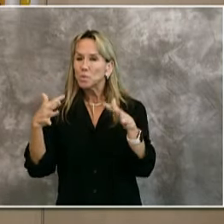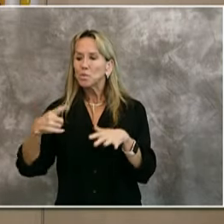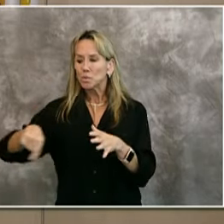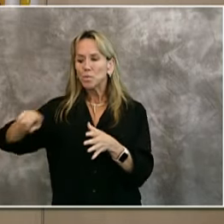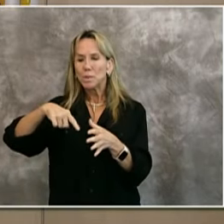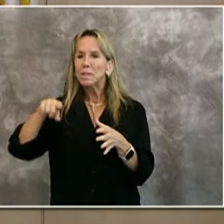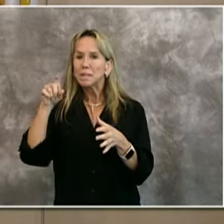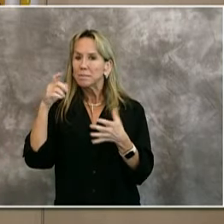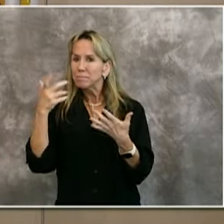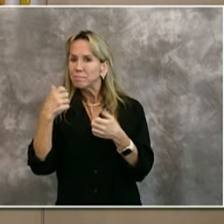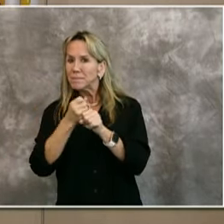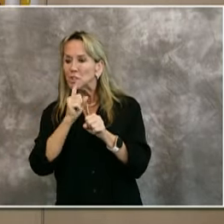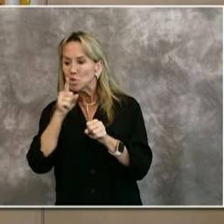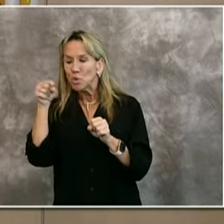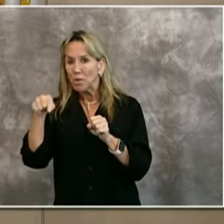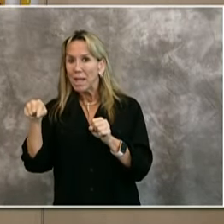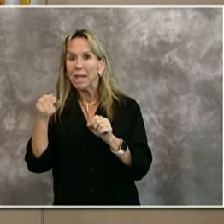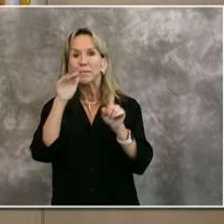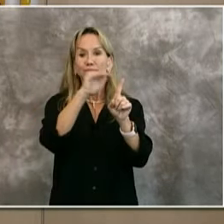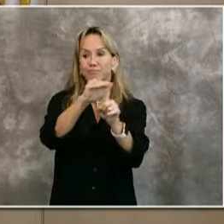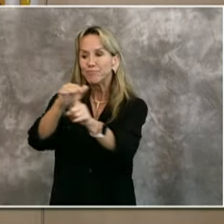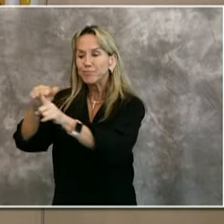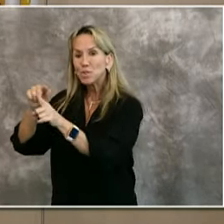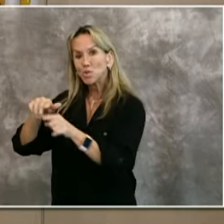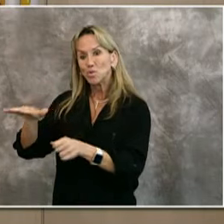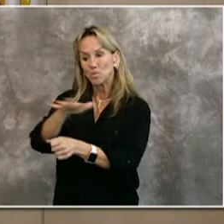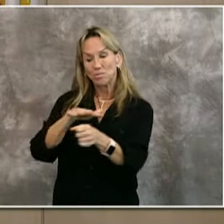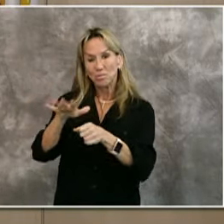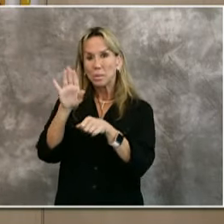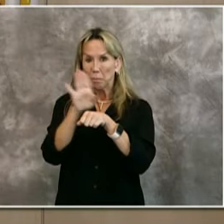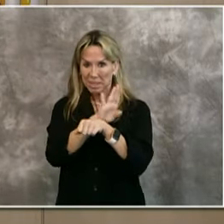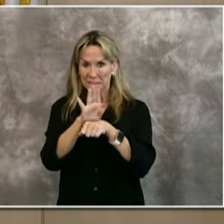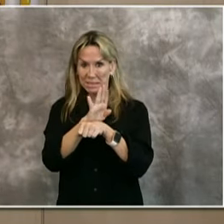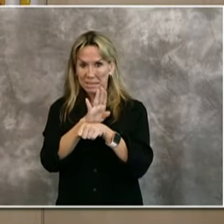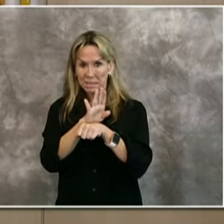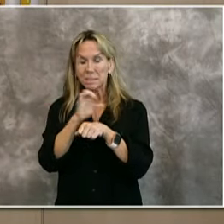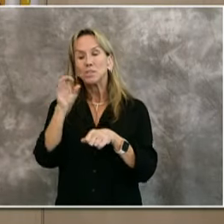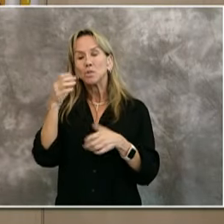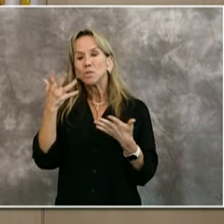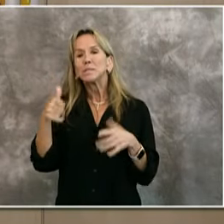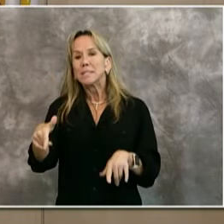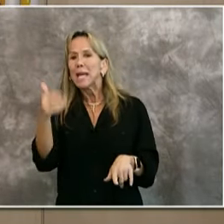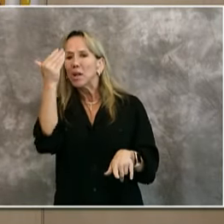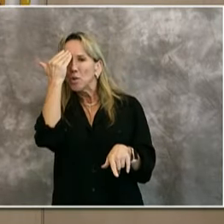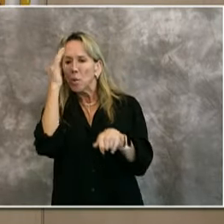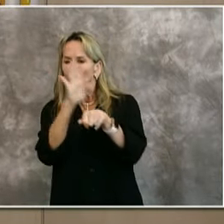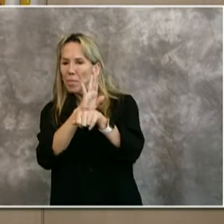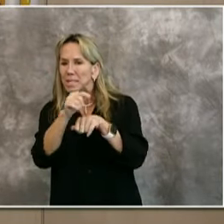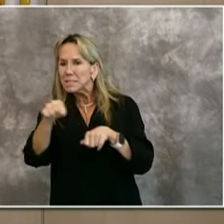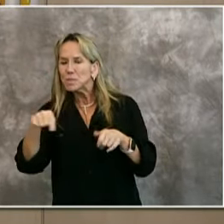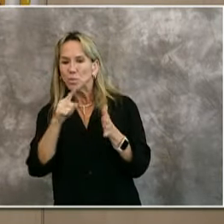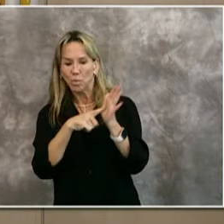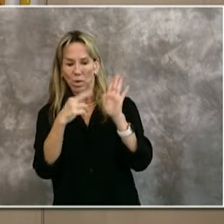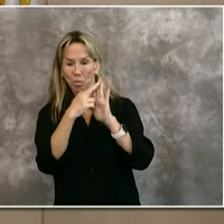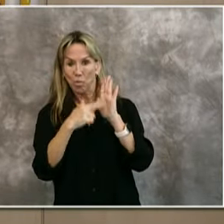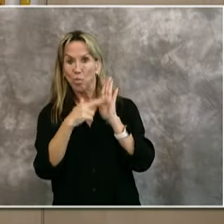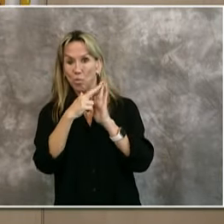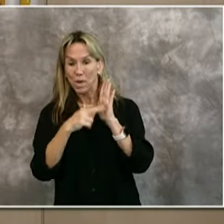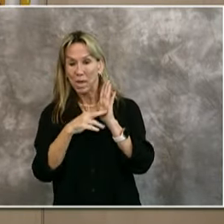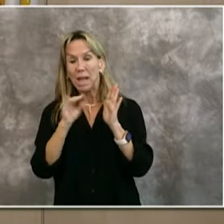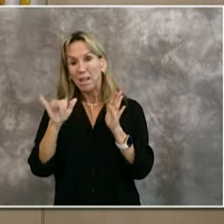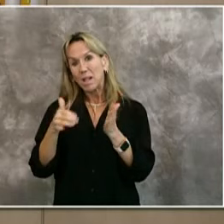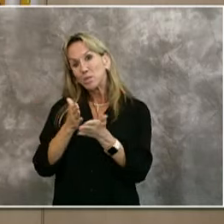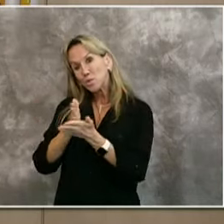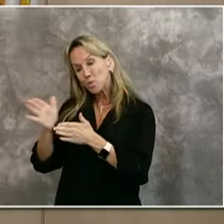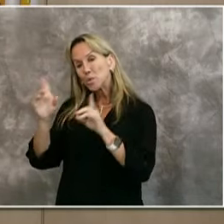that they reach out to all of the businesses so that they understand what the regulations are, and that would be done through our Department